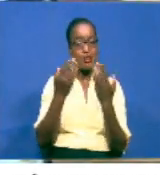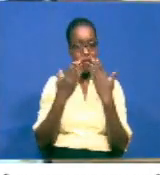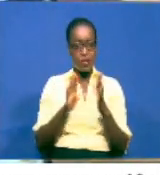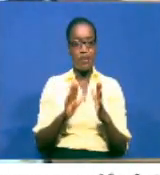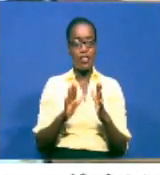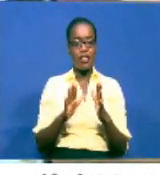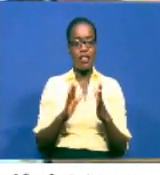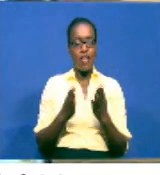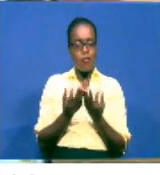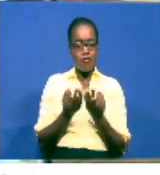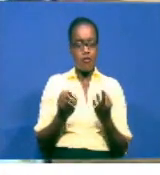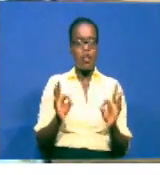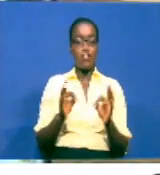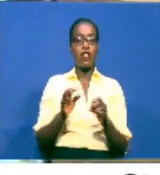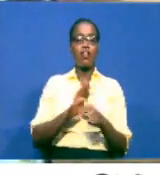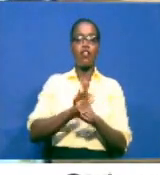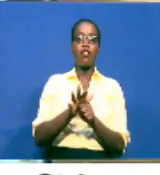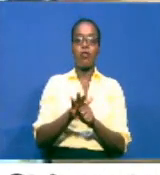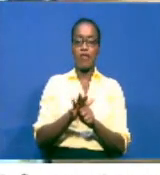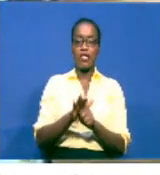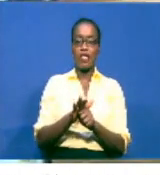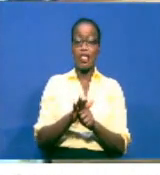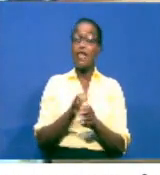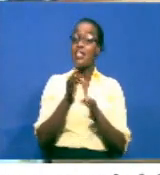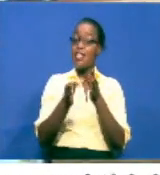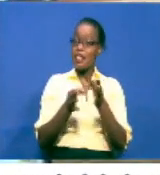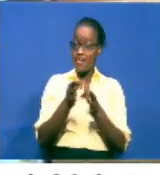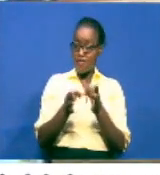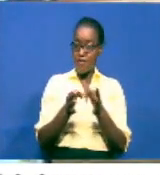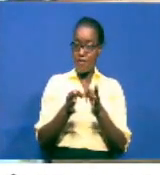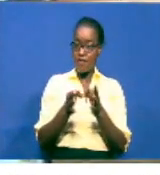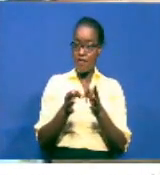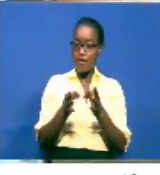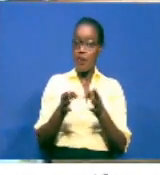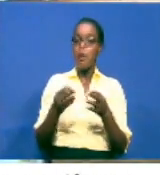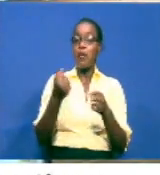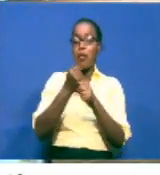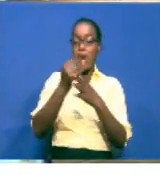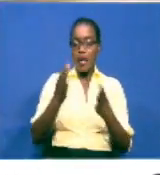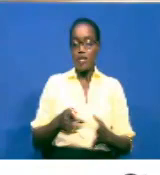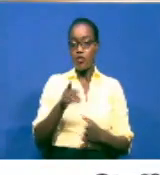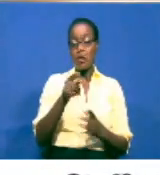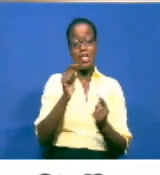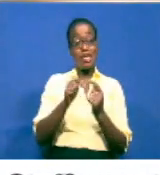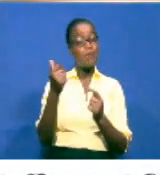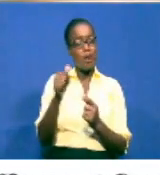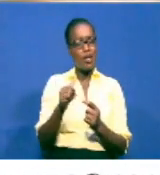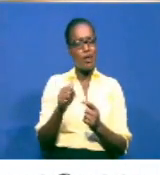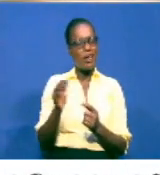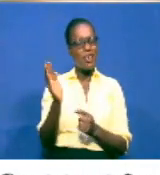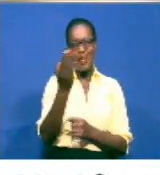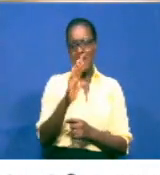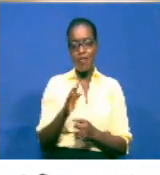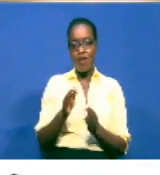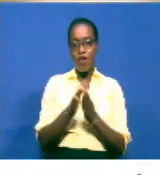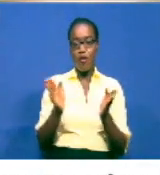going to be COVID free. So if your persons have not been tested, you cannot open a